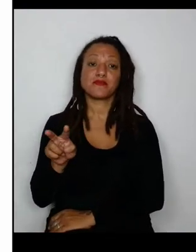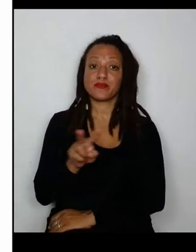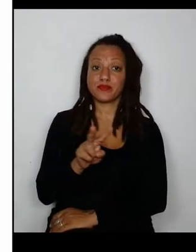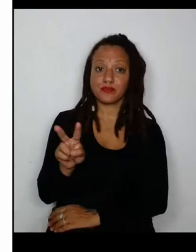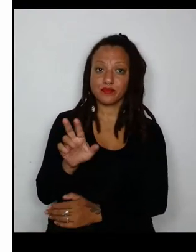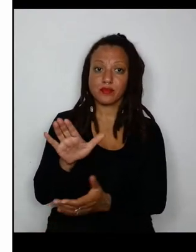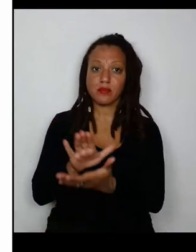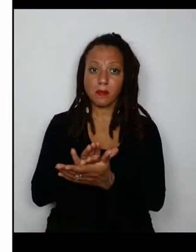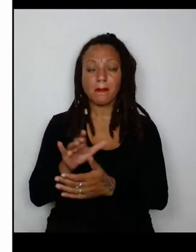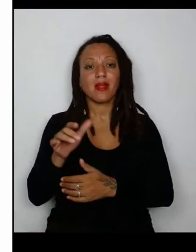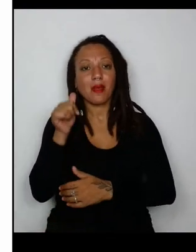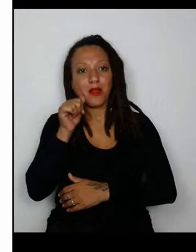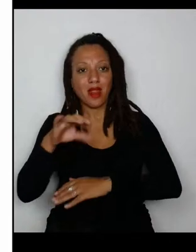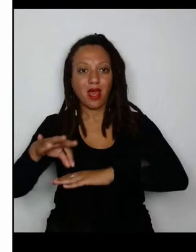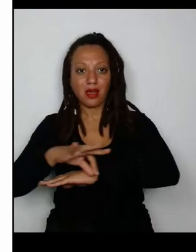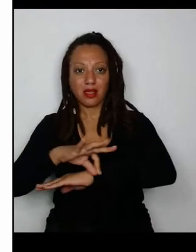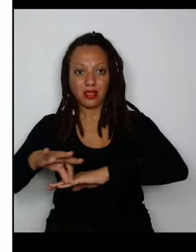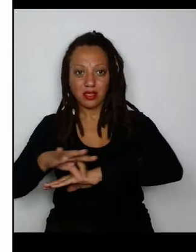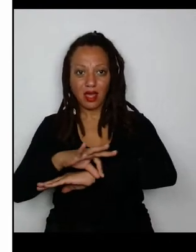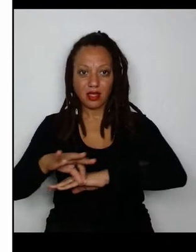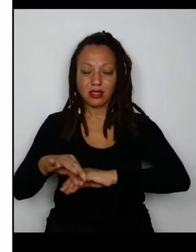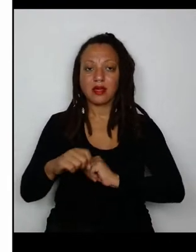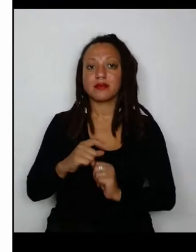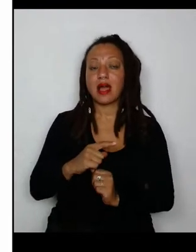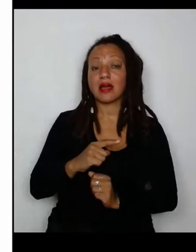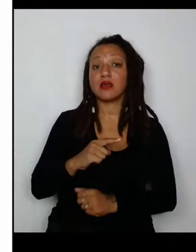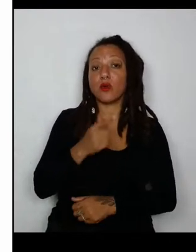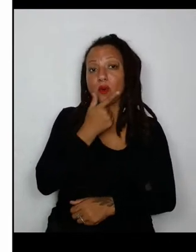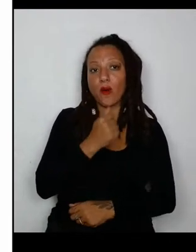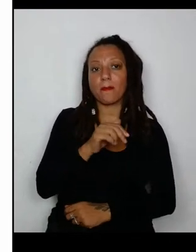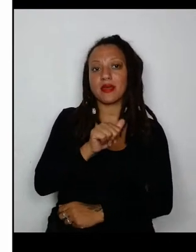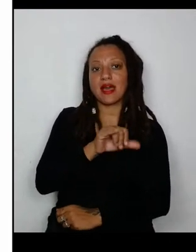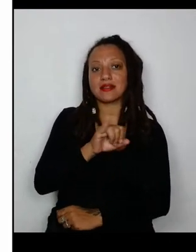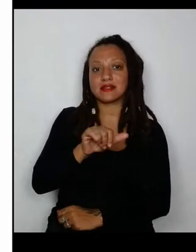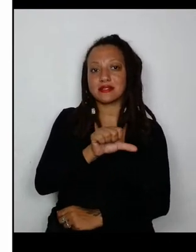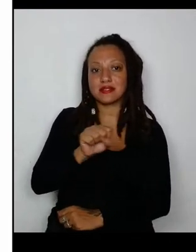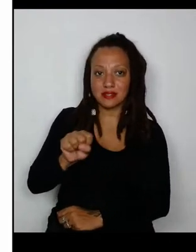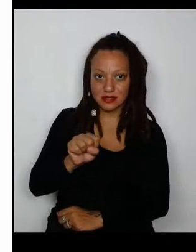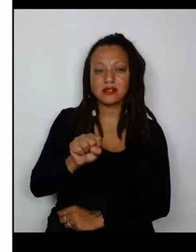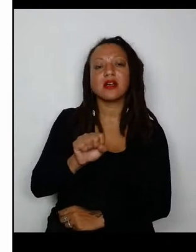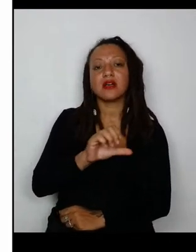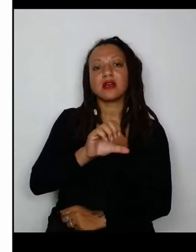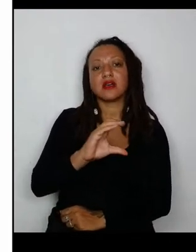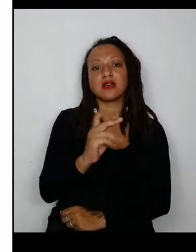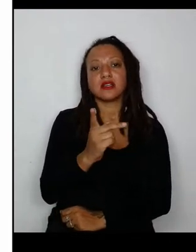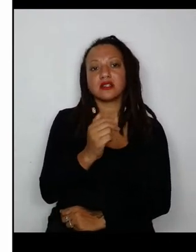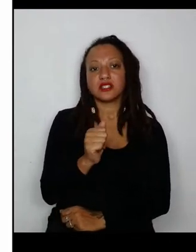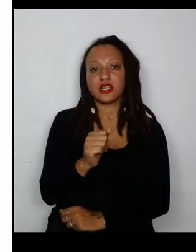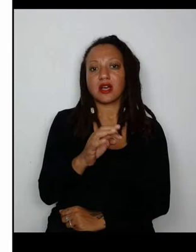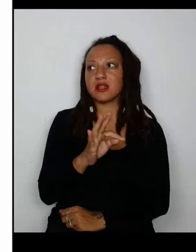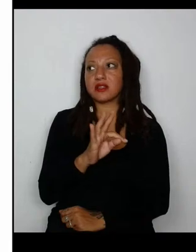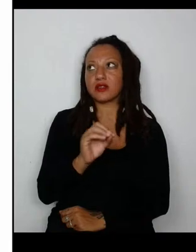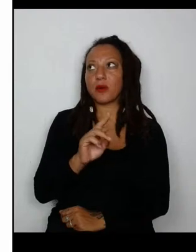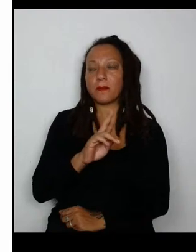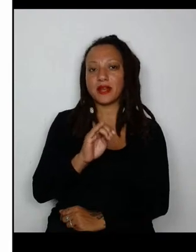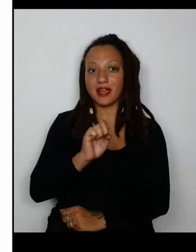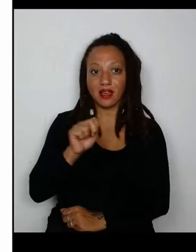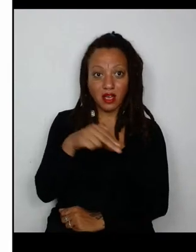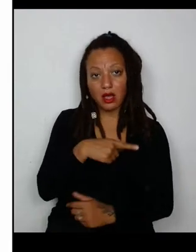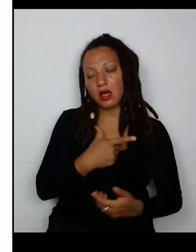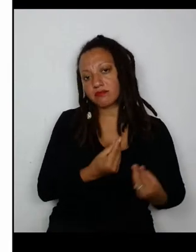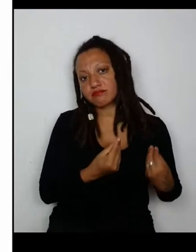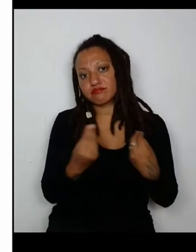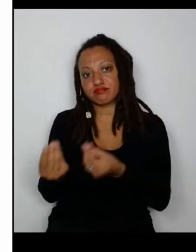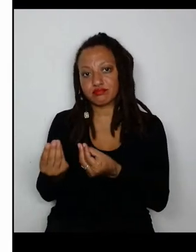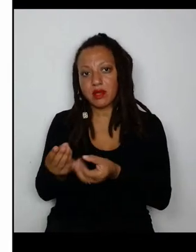bardi was married to lena bobardi an architect and being sponsored by assist chateaubriand they defined